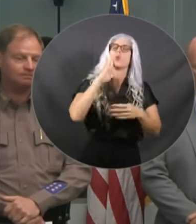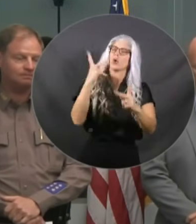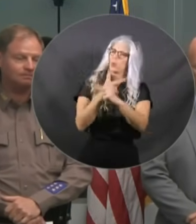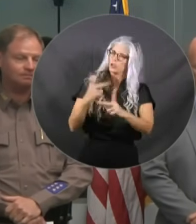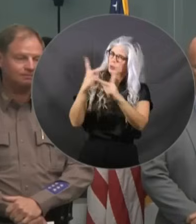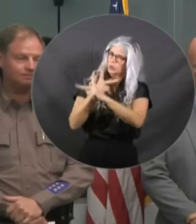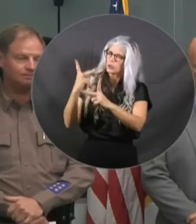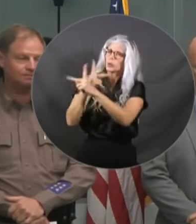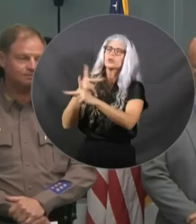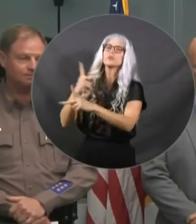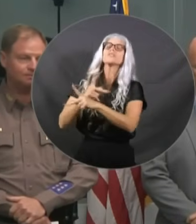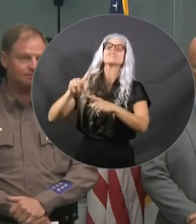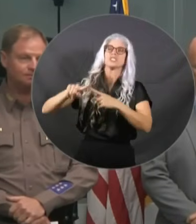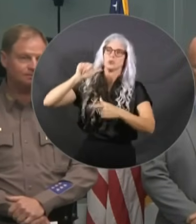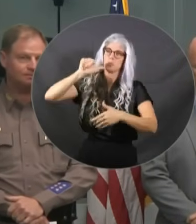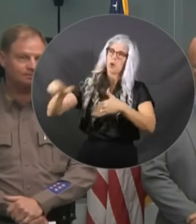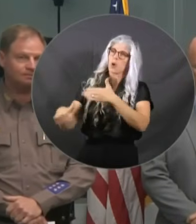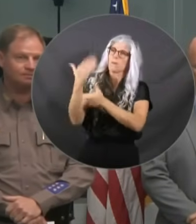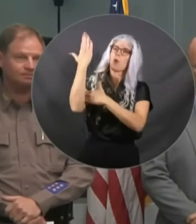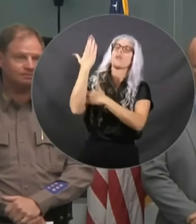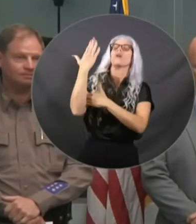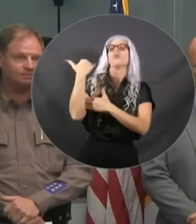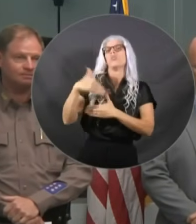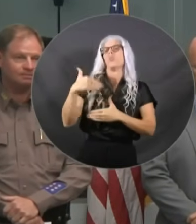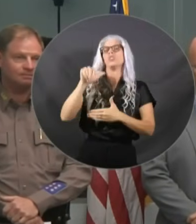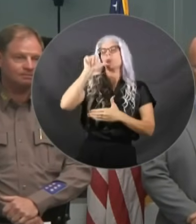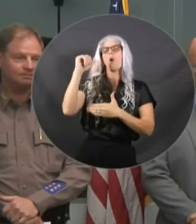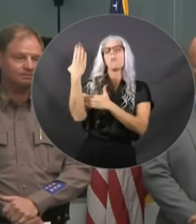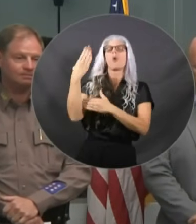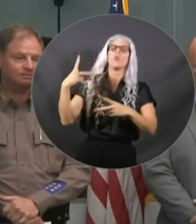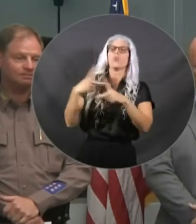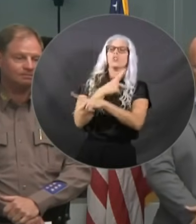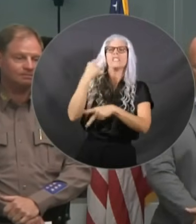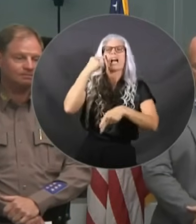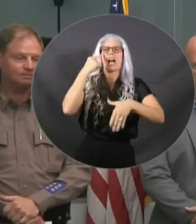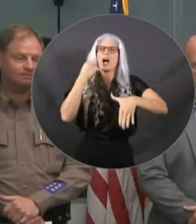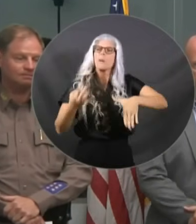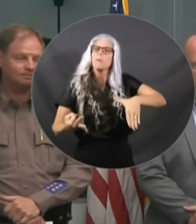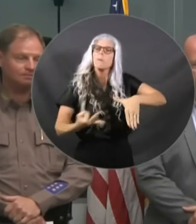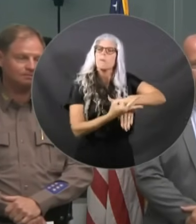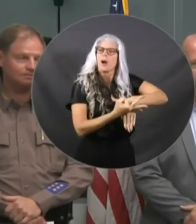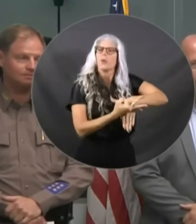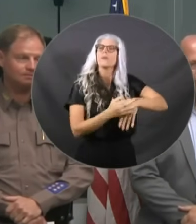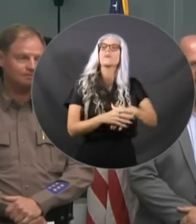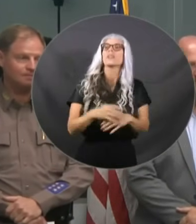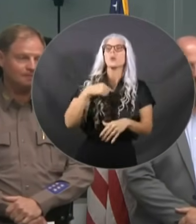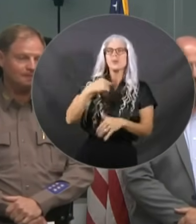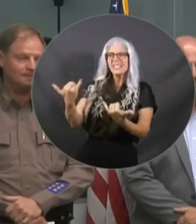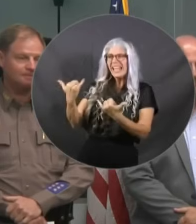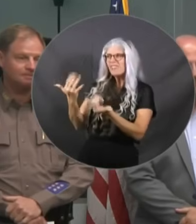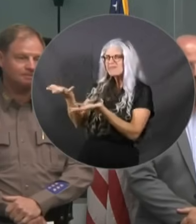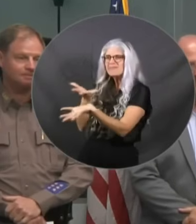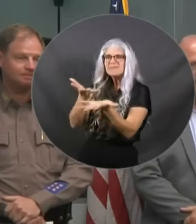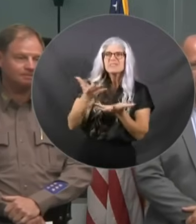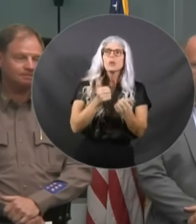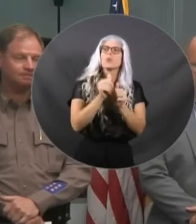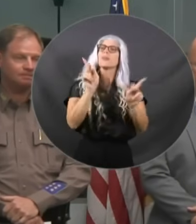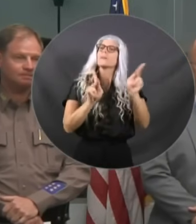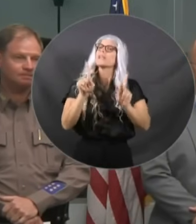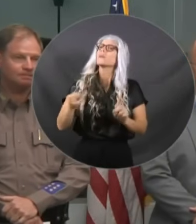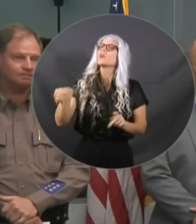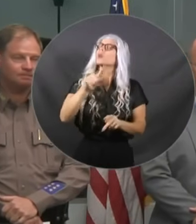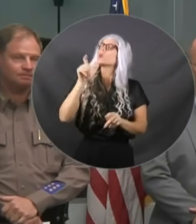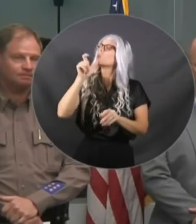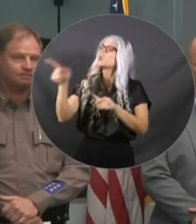We have been working with folks for the evacuations. So the tolls have been suspended in